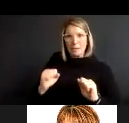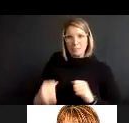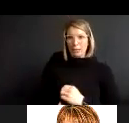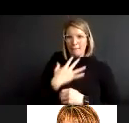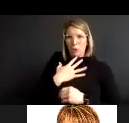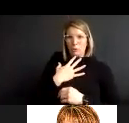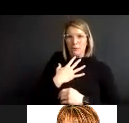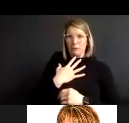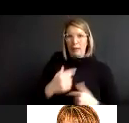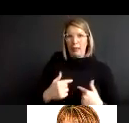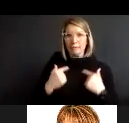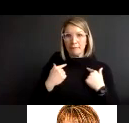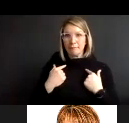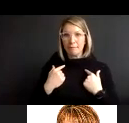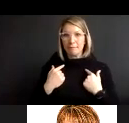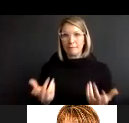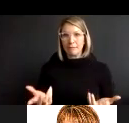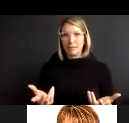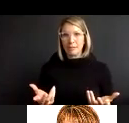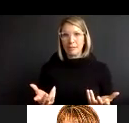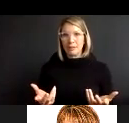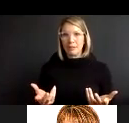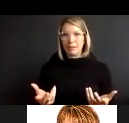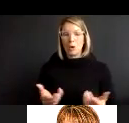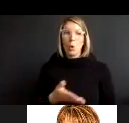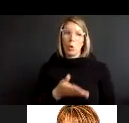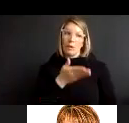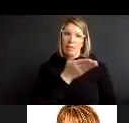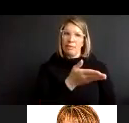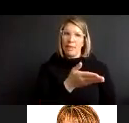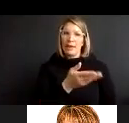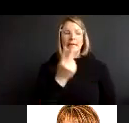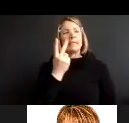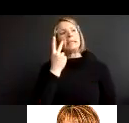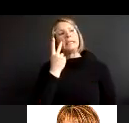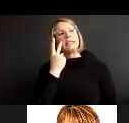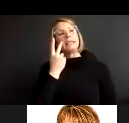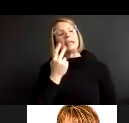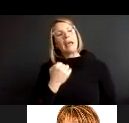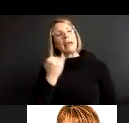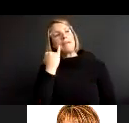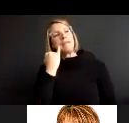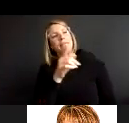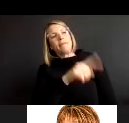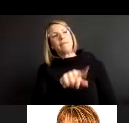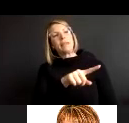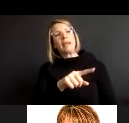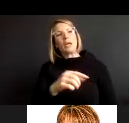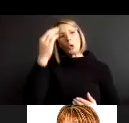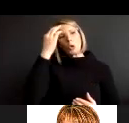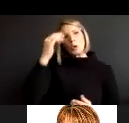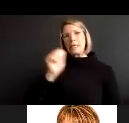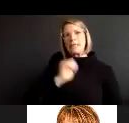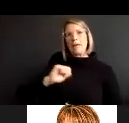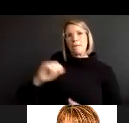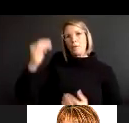that, we always say, does the adult display insight? Does the adult display a sense of, say, self-awareness? So,